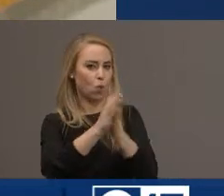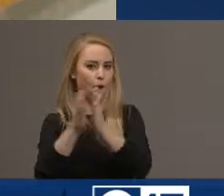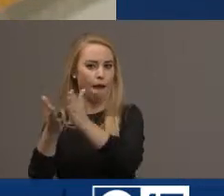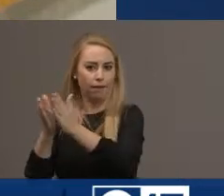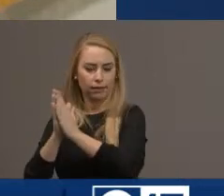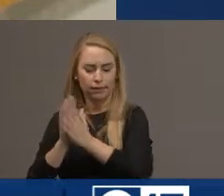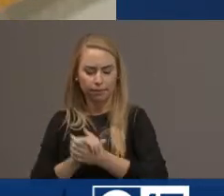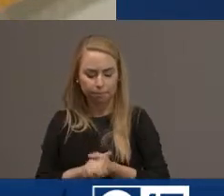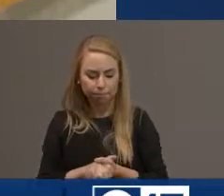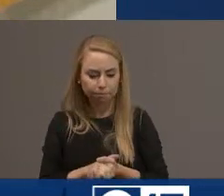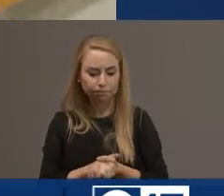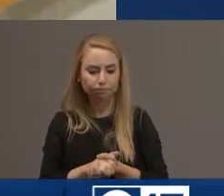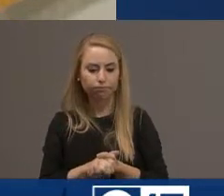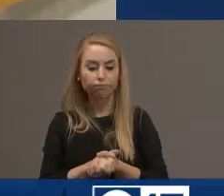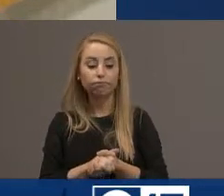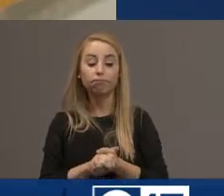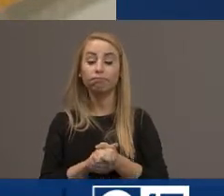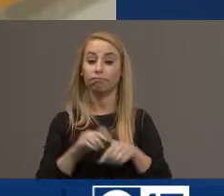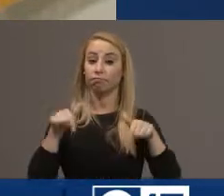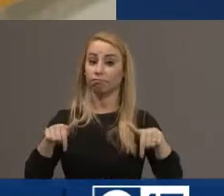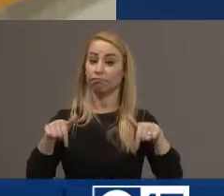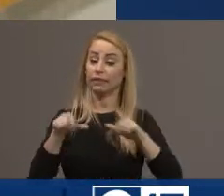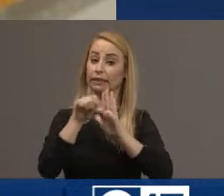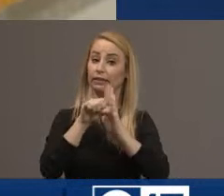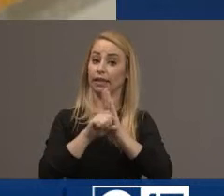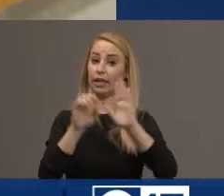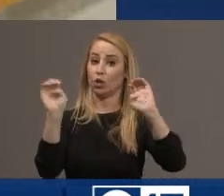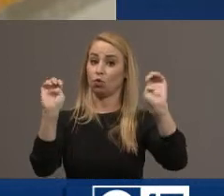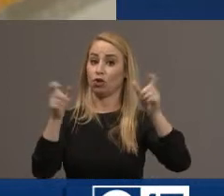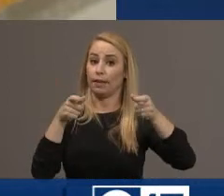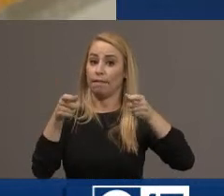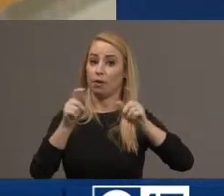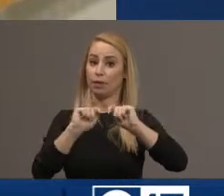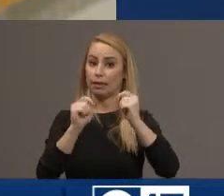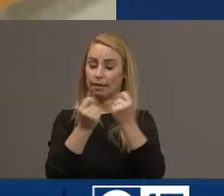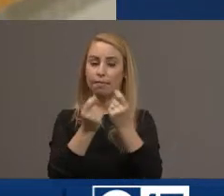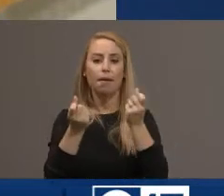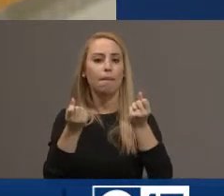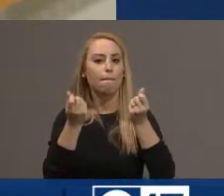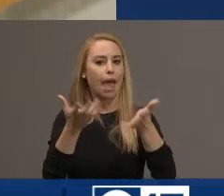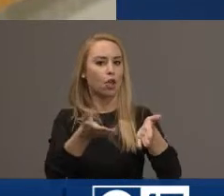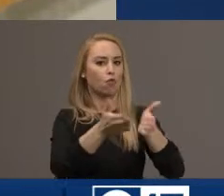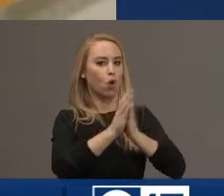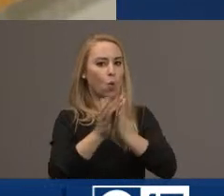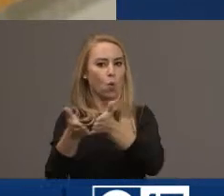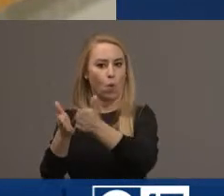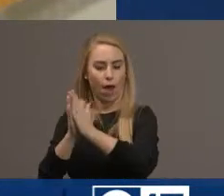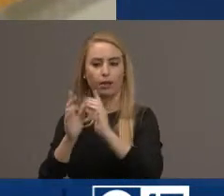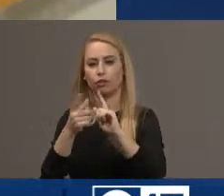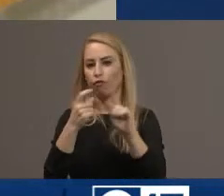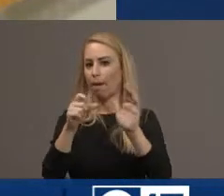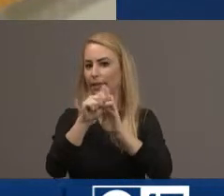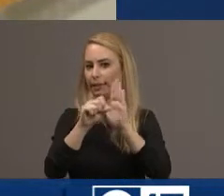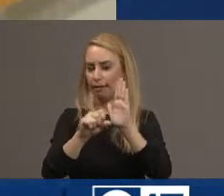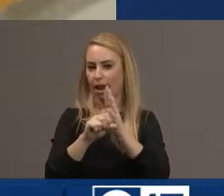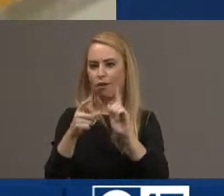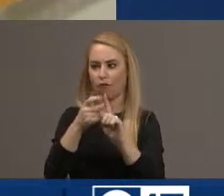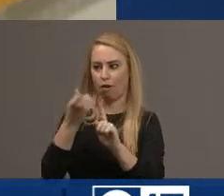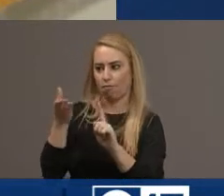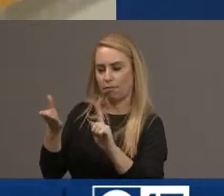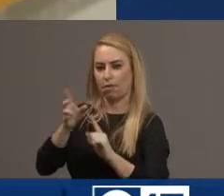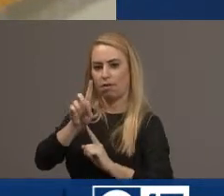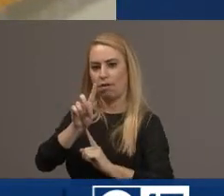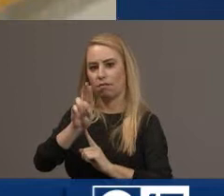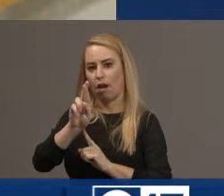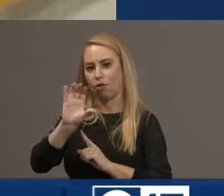to say, as the state emergency manager, we have received a number of requests this week through the state, through Dr. Christ, and if